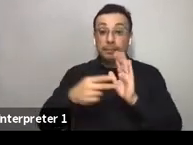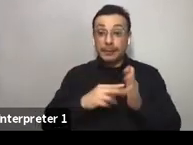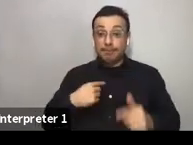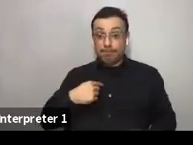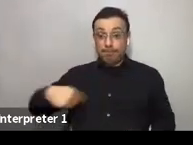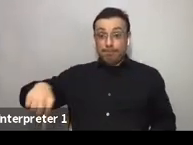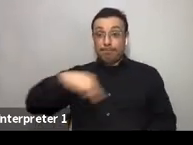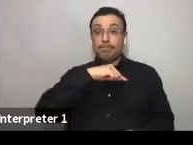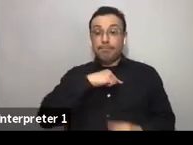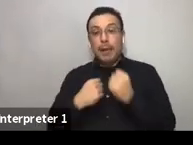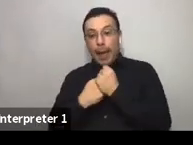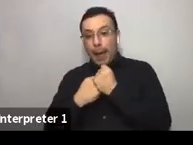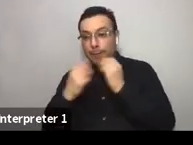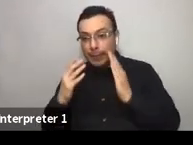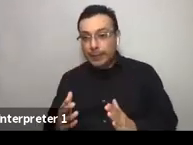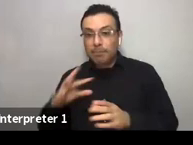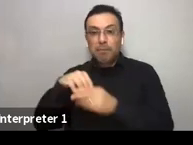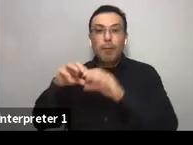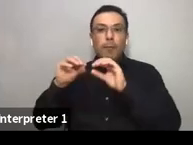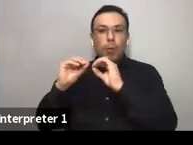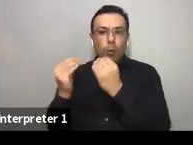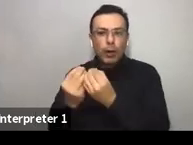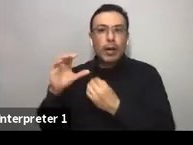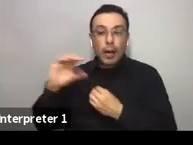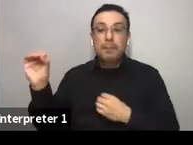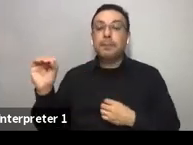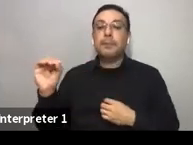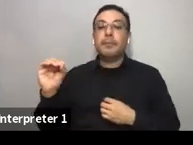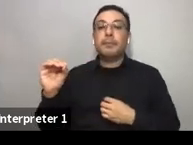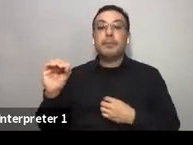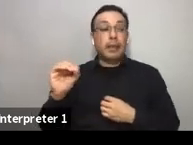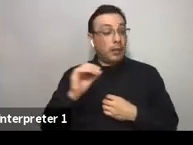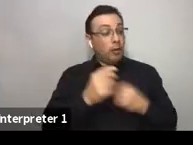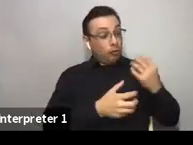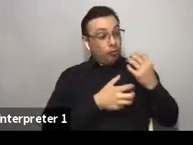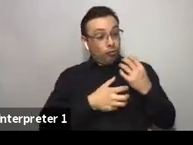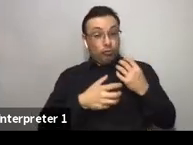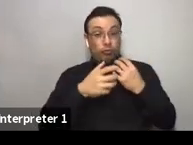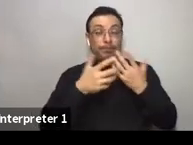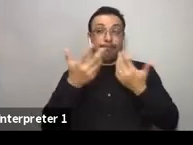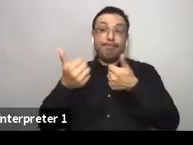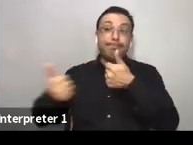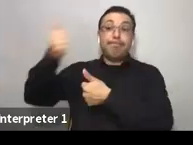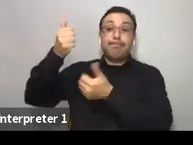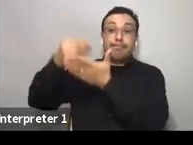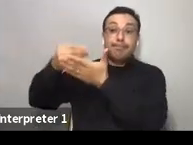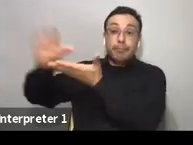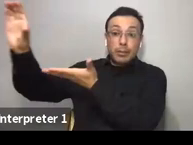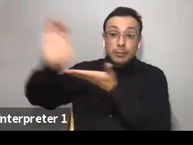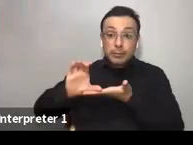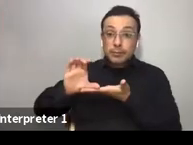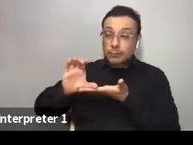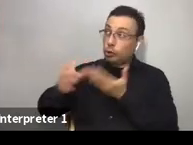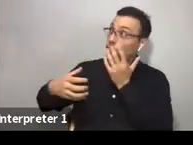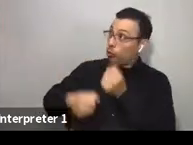In this field, we're obligated to honor the trust that those who have funded our services have granted us. And it's our duty to protect